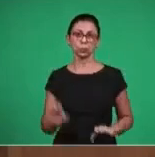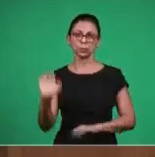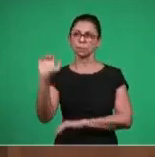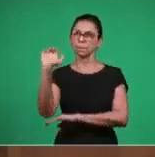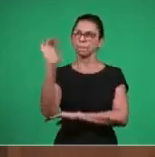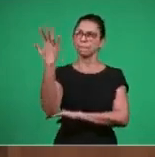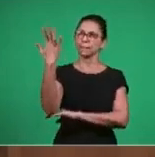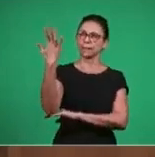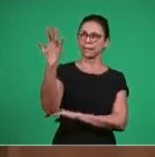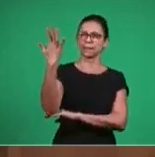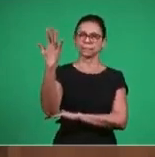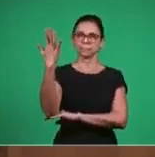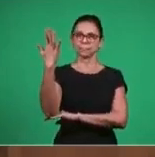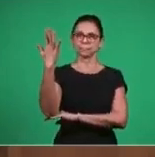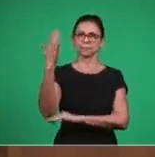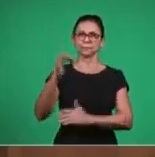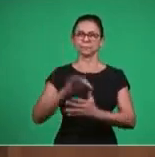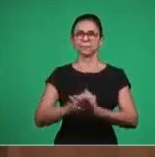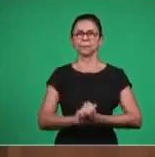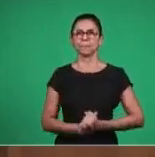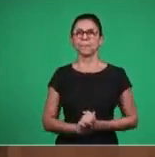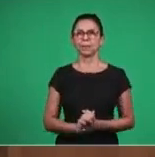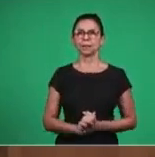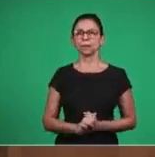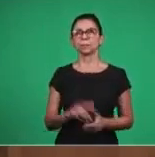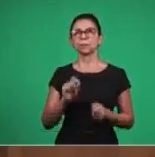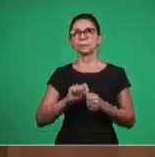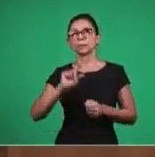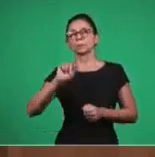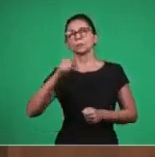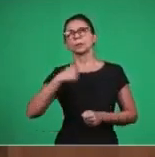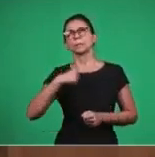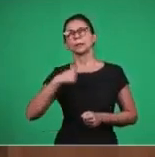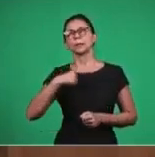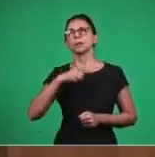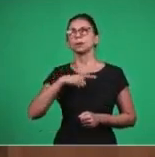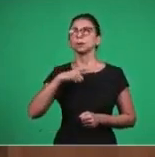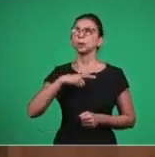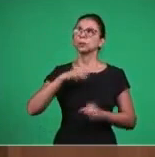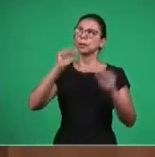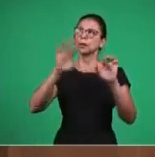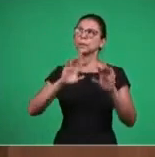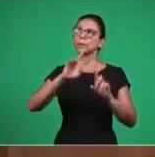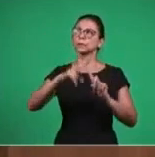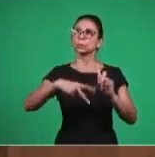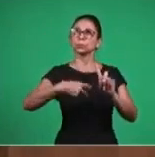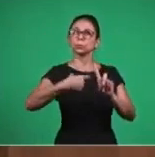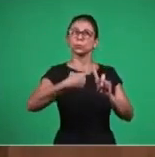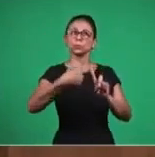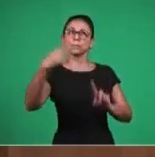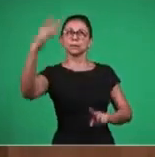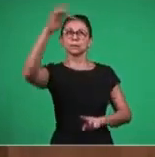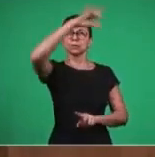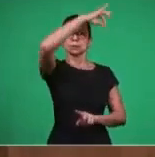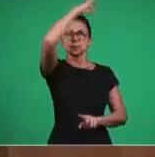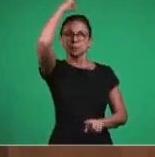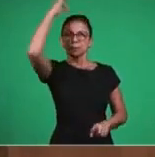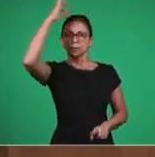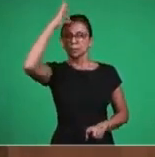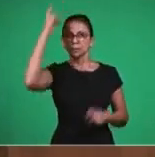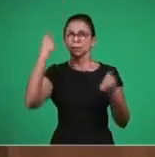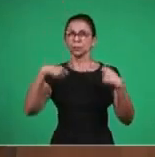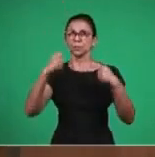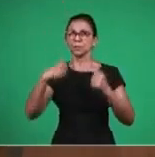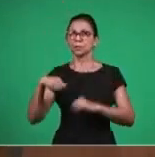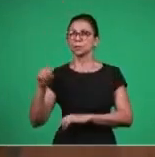the yoke, they were all made out of wood. And what Elisha did, I need double portion of the Holy Spirit. I need to get